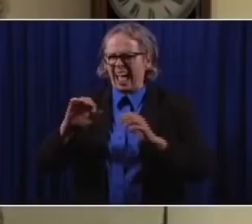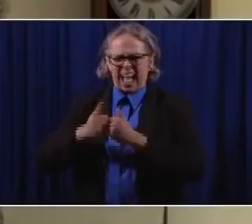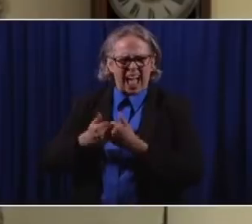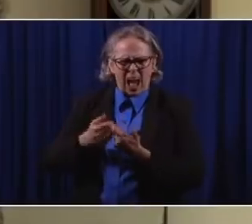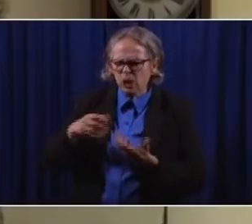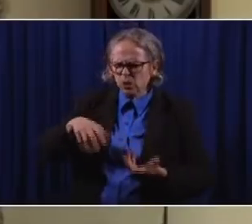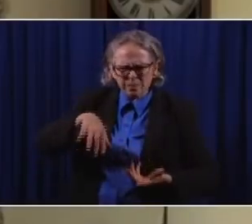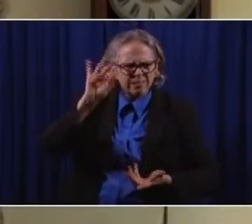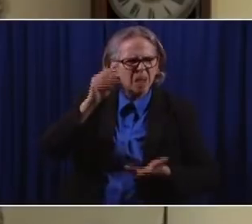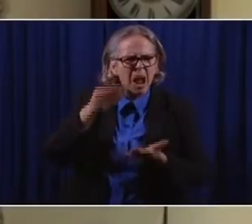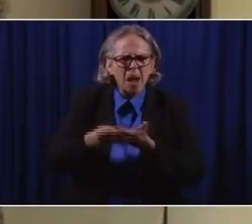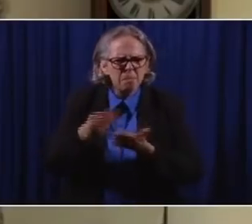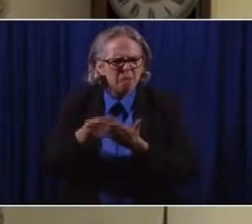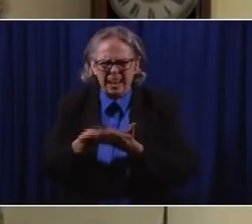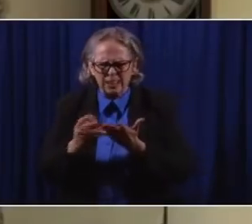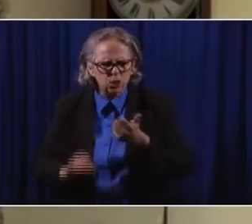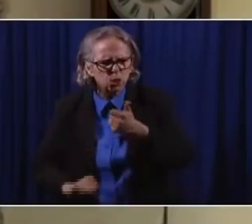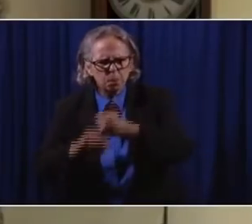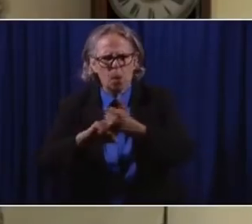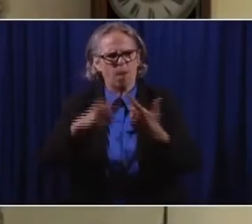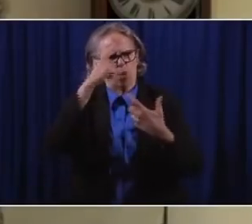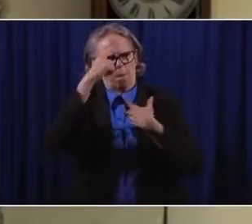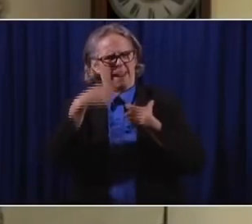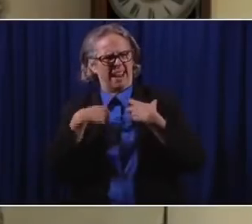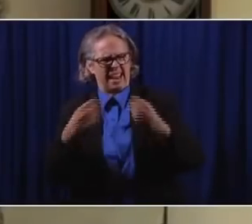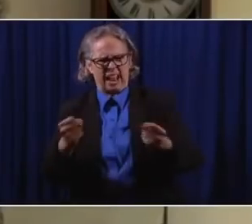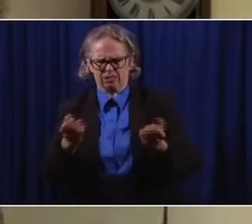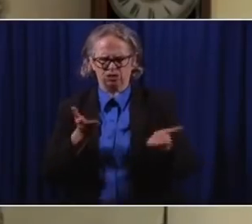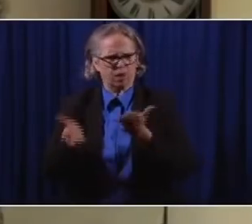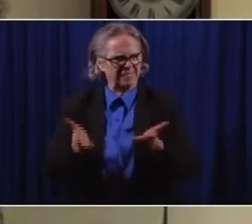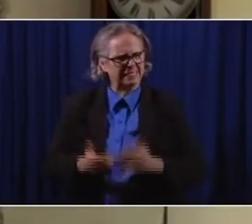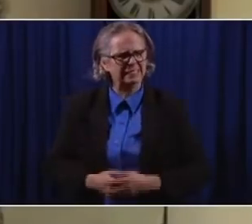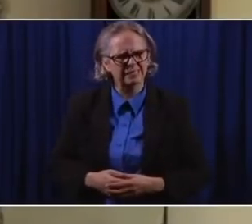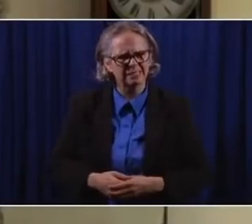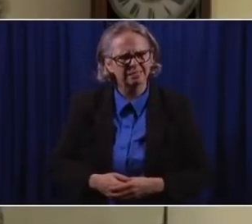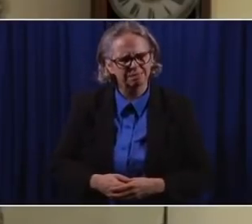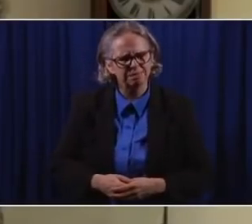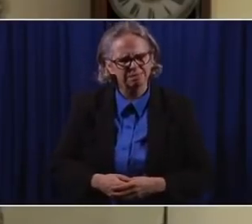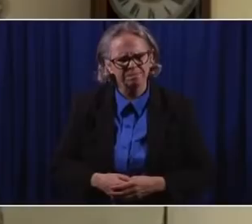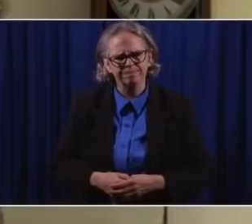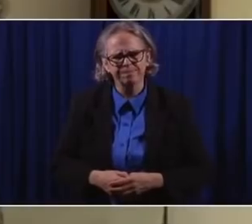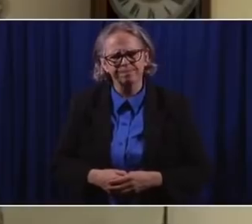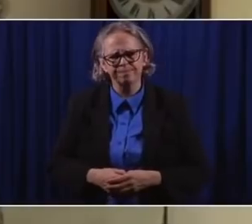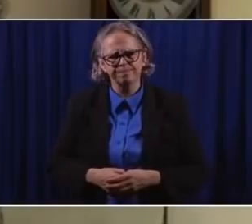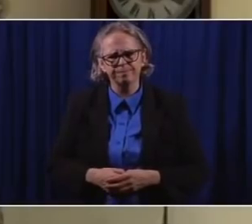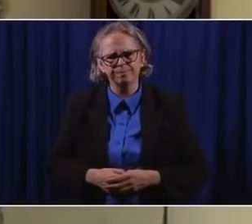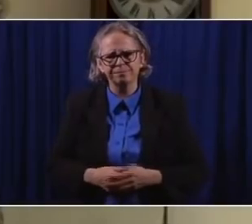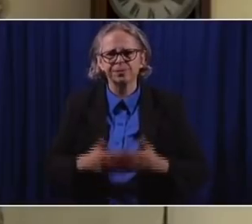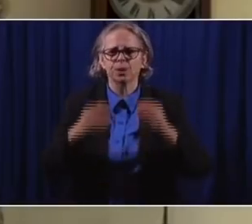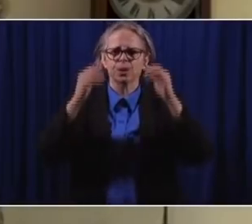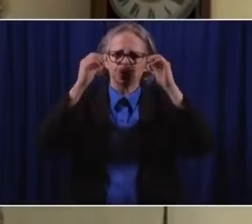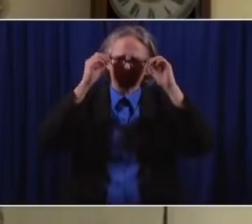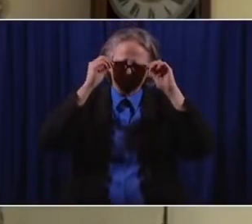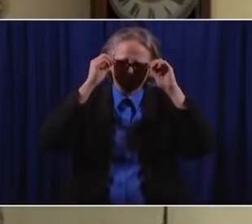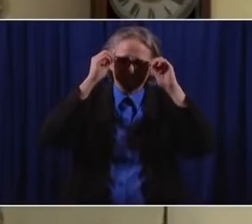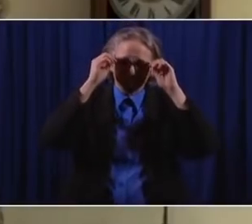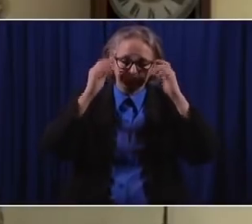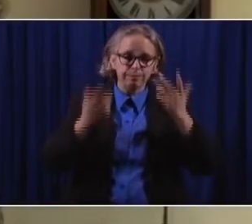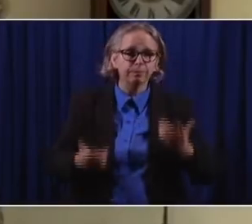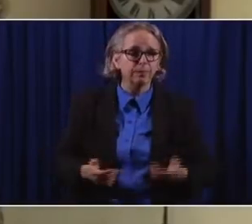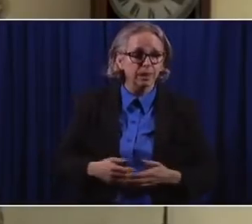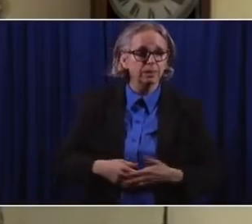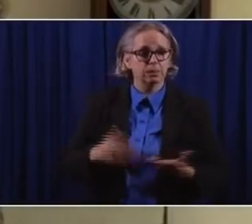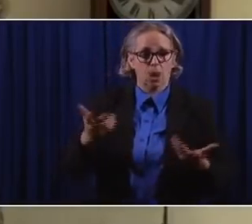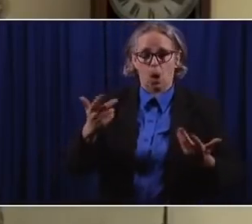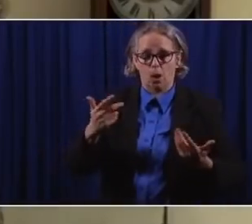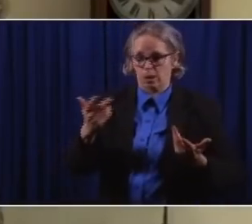health help is there. So we're going to get additional funds, and we'll be able to